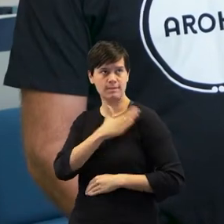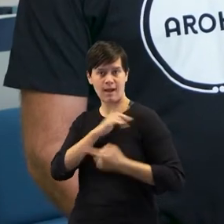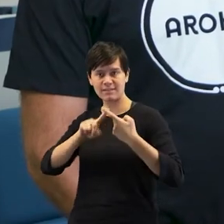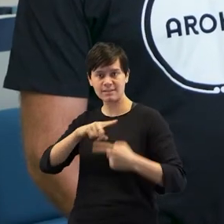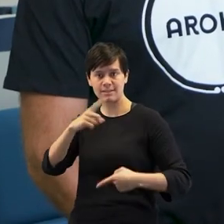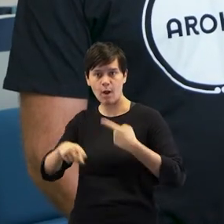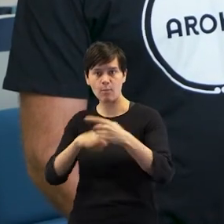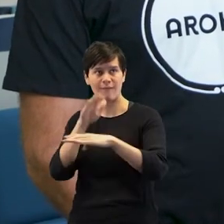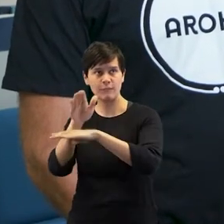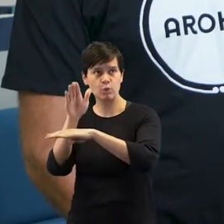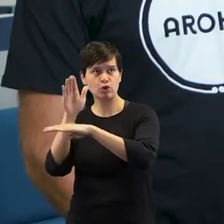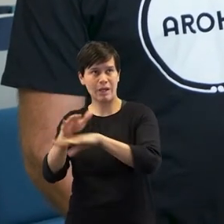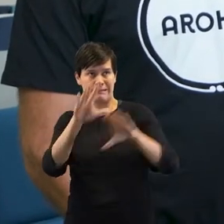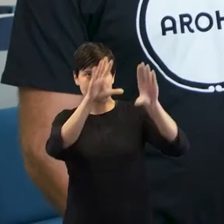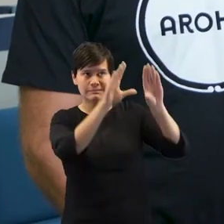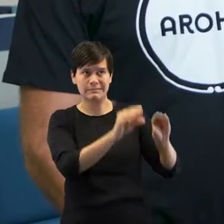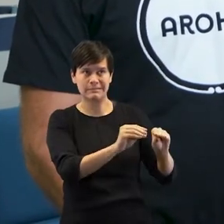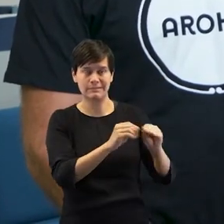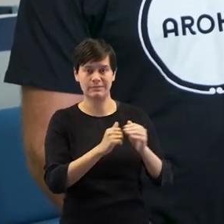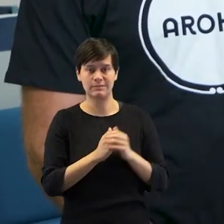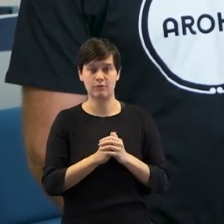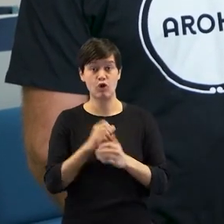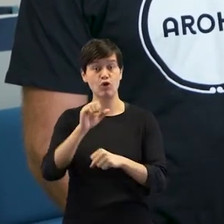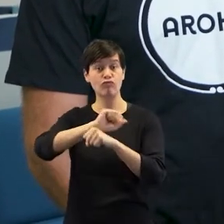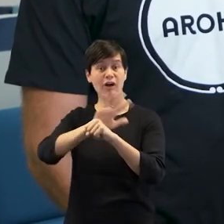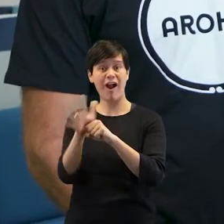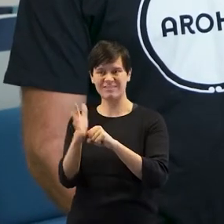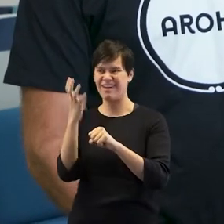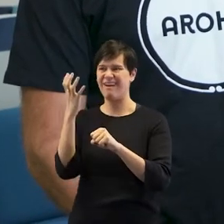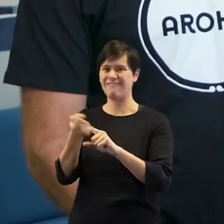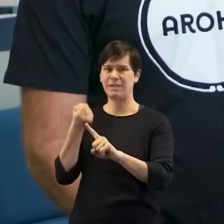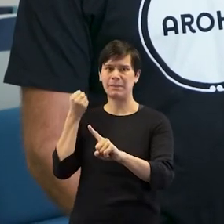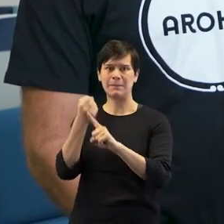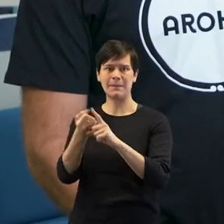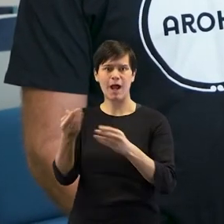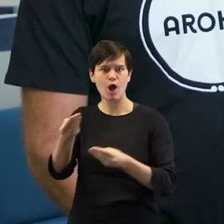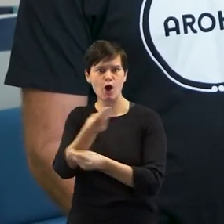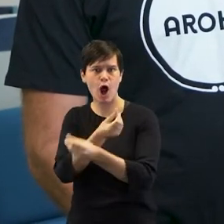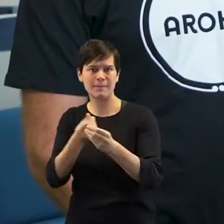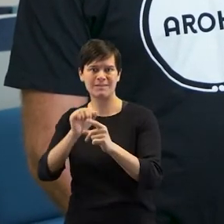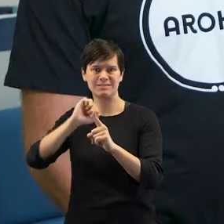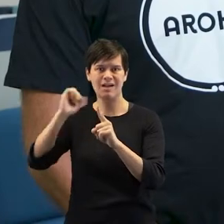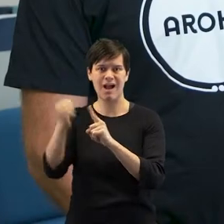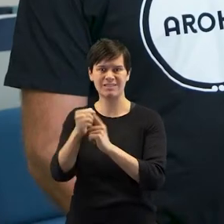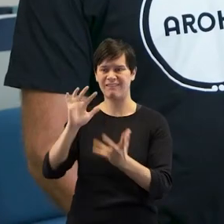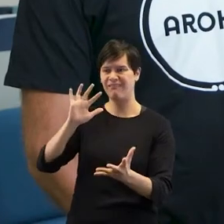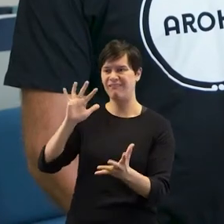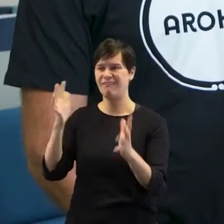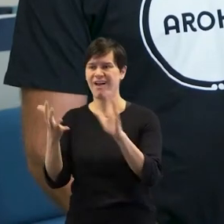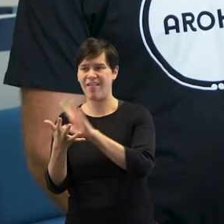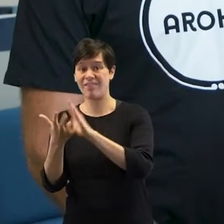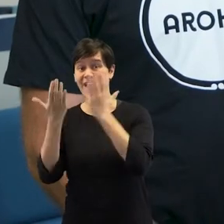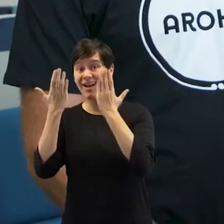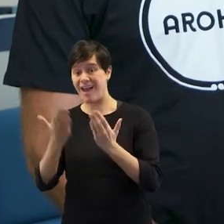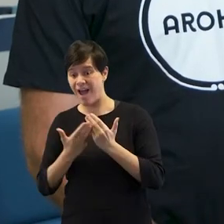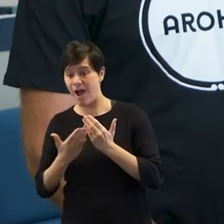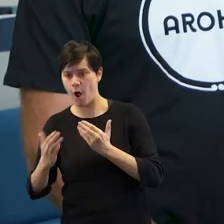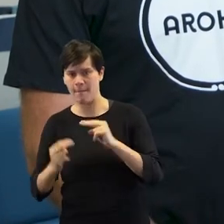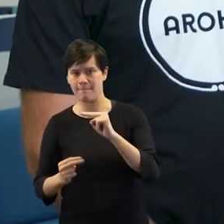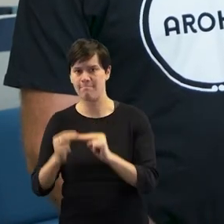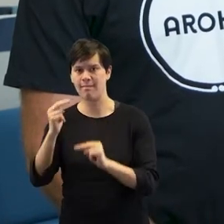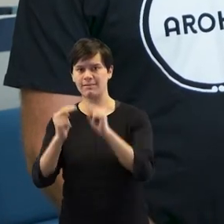more sustainable. As we rebuild our societies, as we rebuild our economy after COVID, but without all